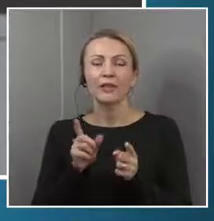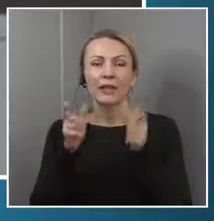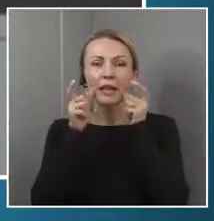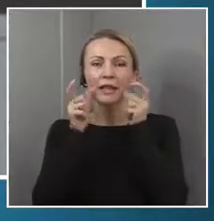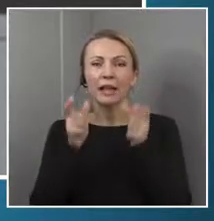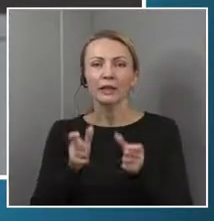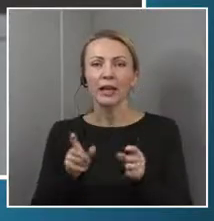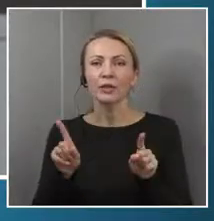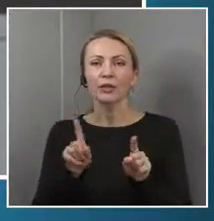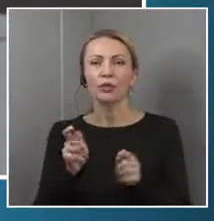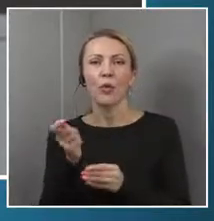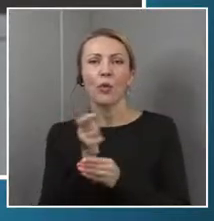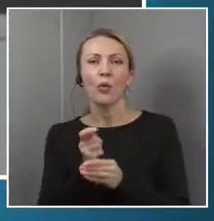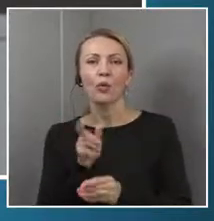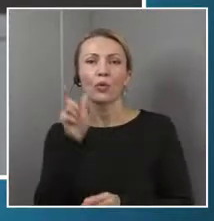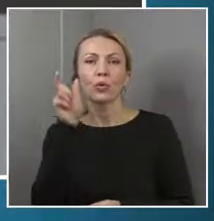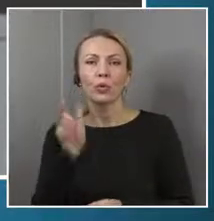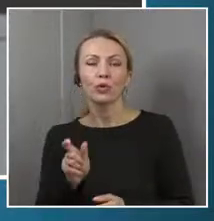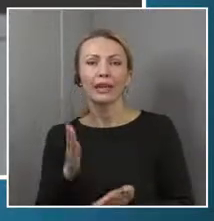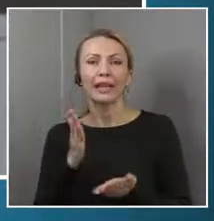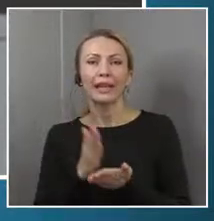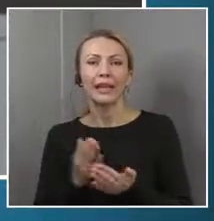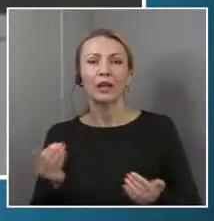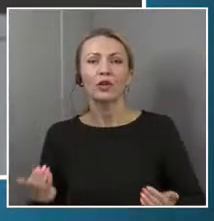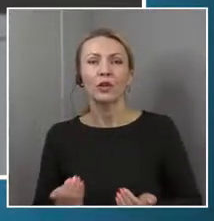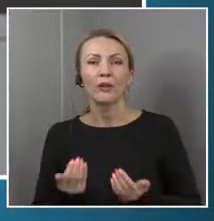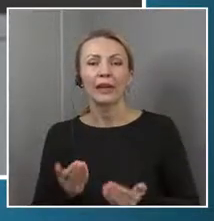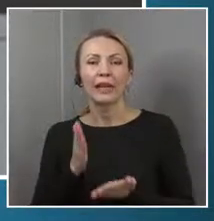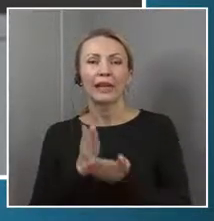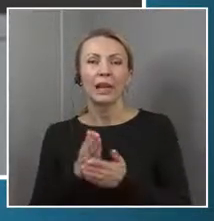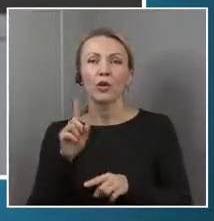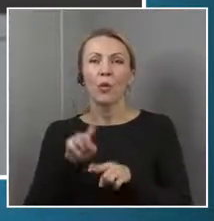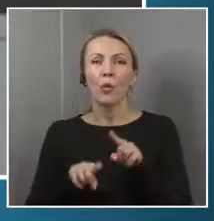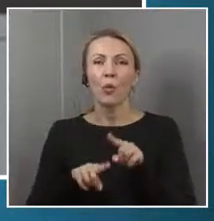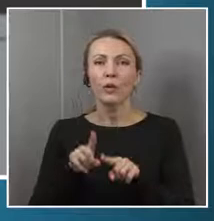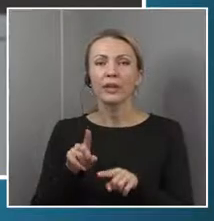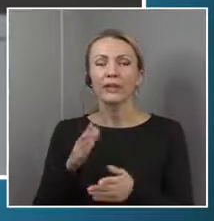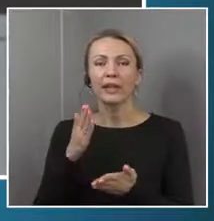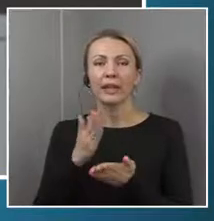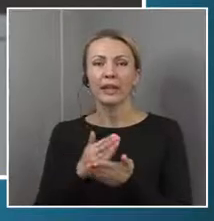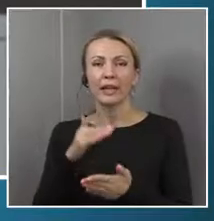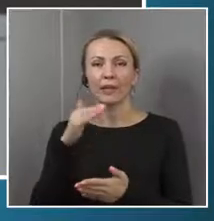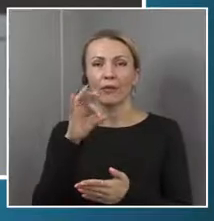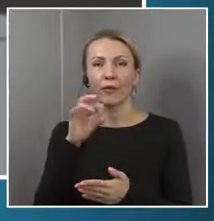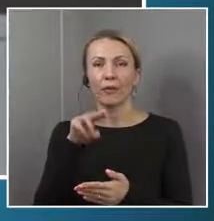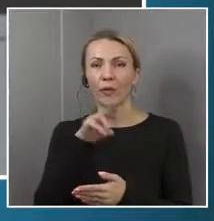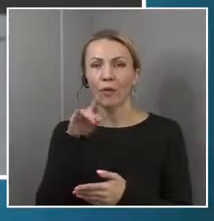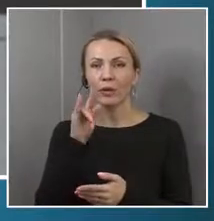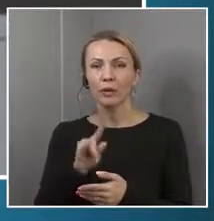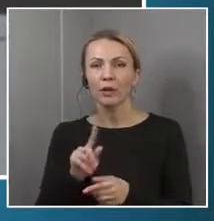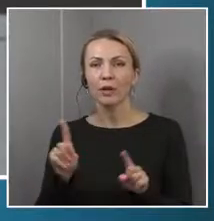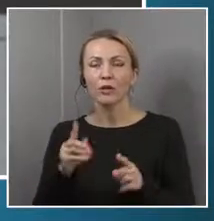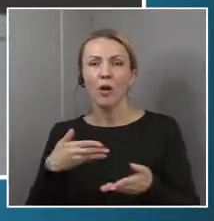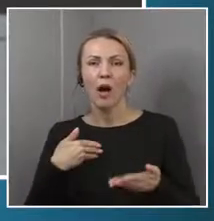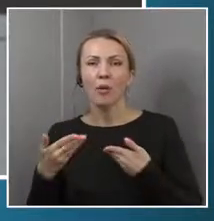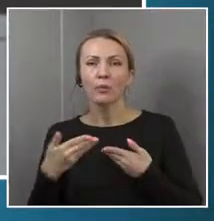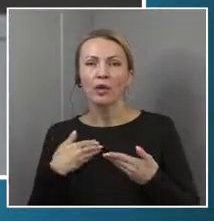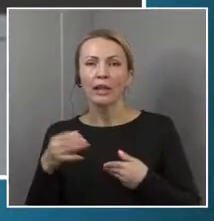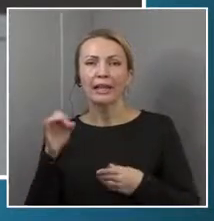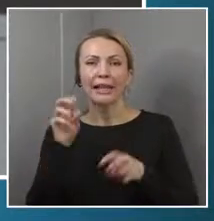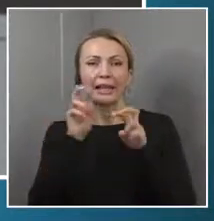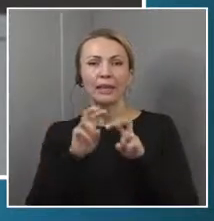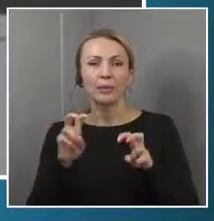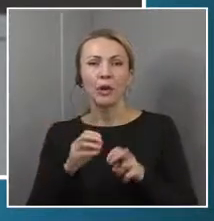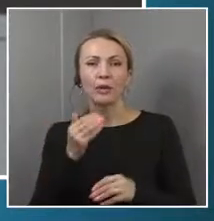can trace the provenance. Because there are, of course, there are alive painters, but still, even if the